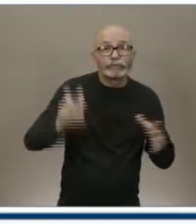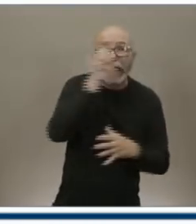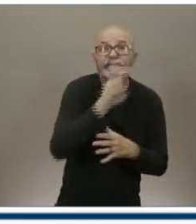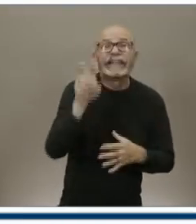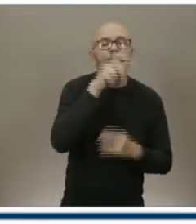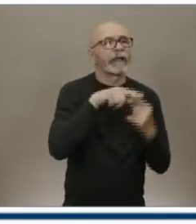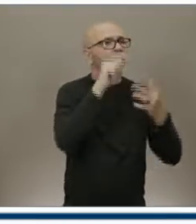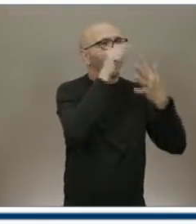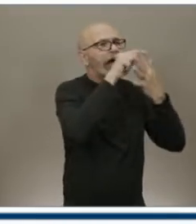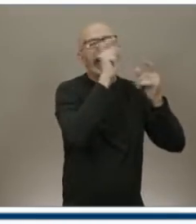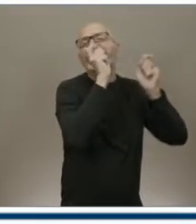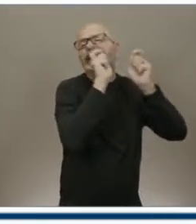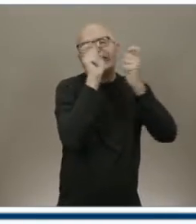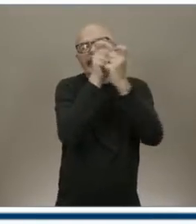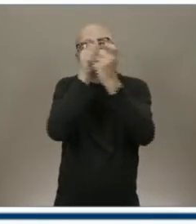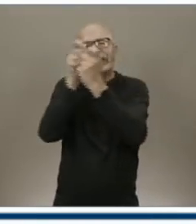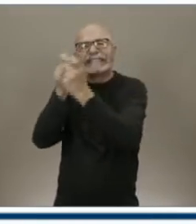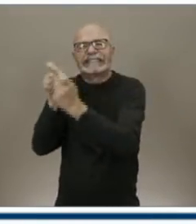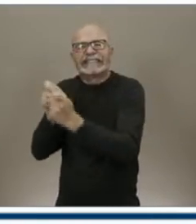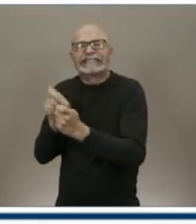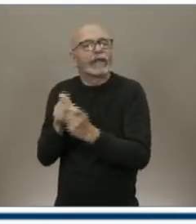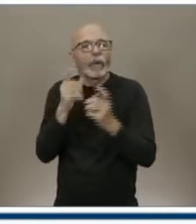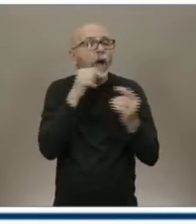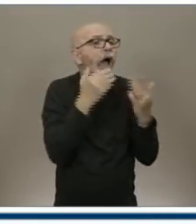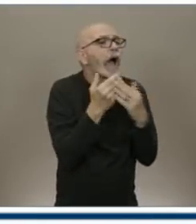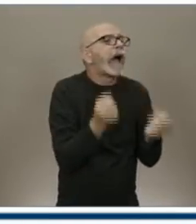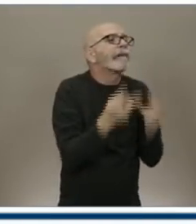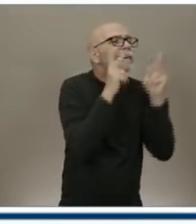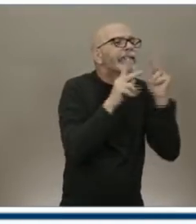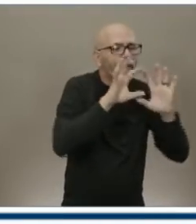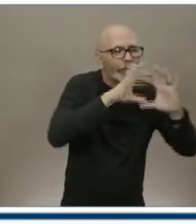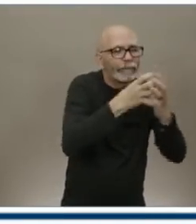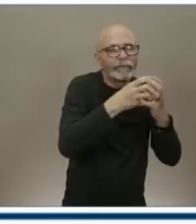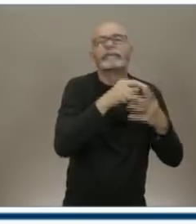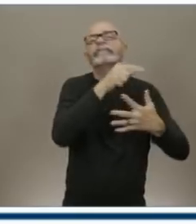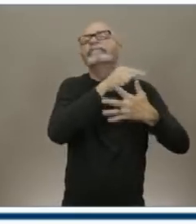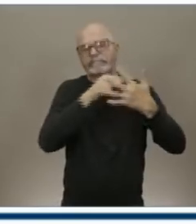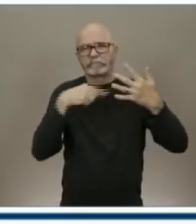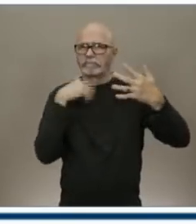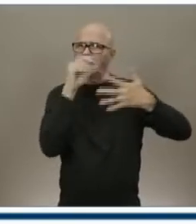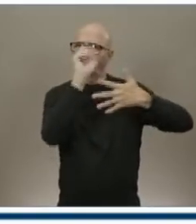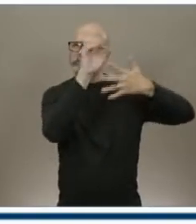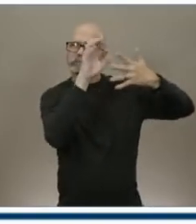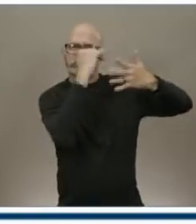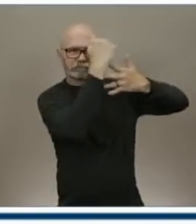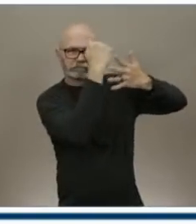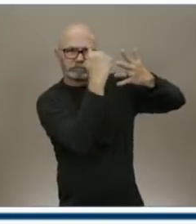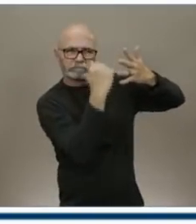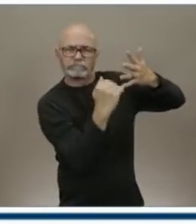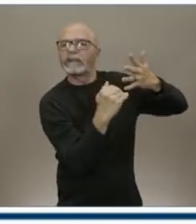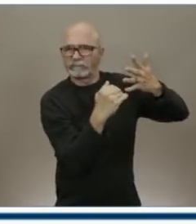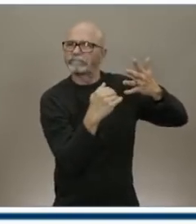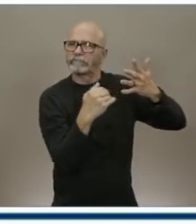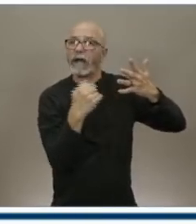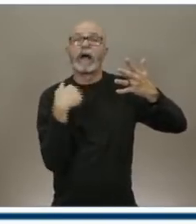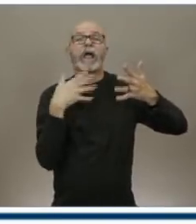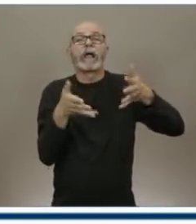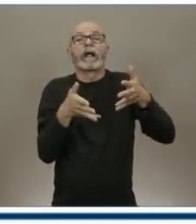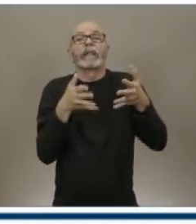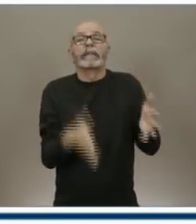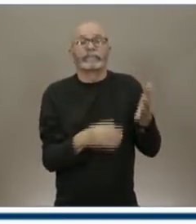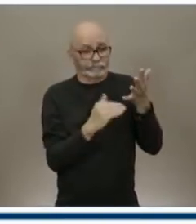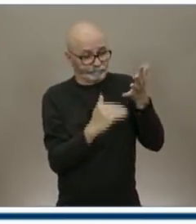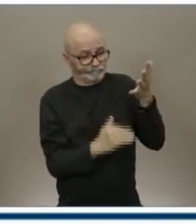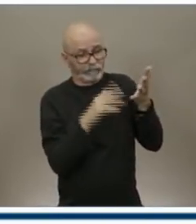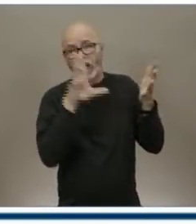known to known to be contacts of previously known cases. And then this number of those we don't have an explanation for. So we